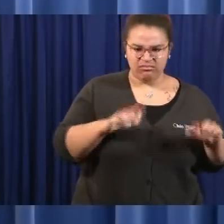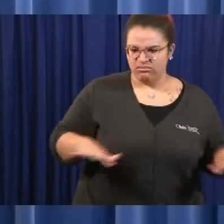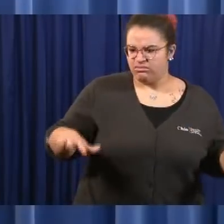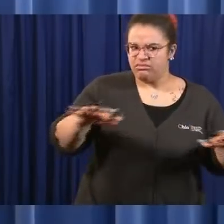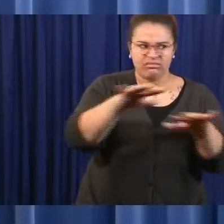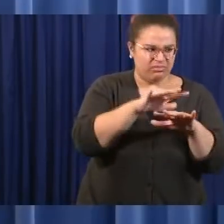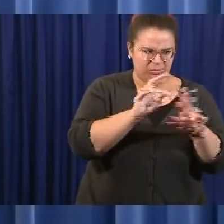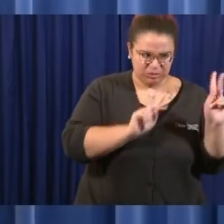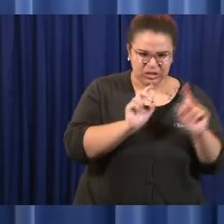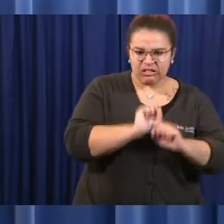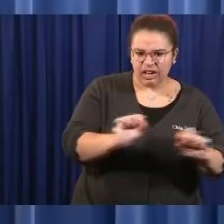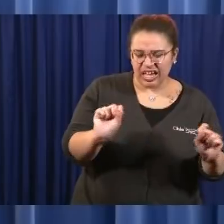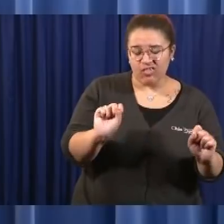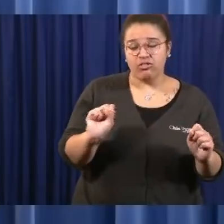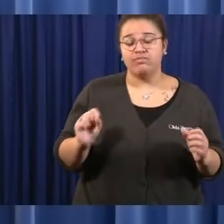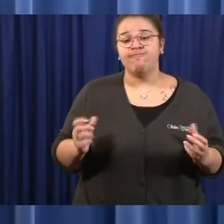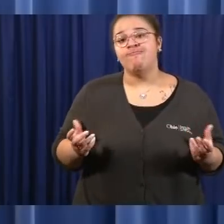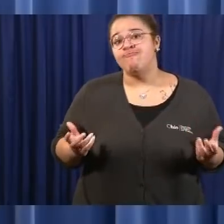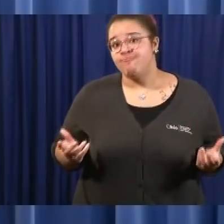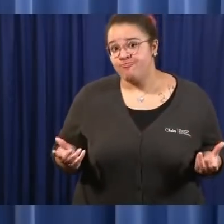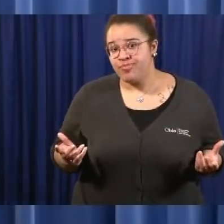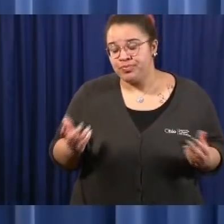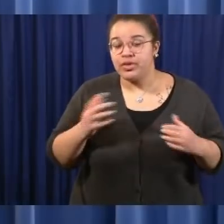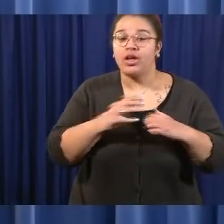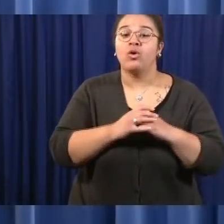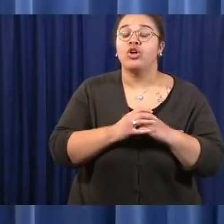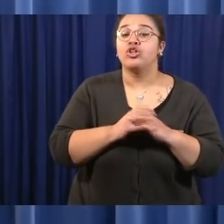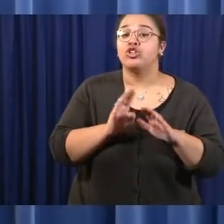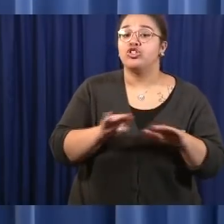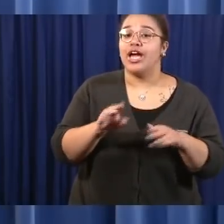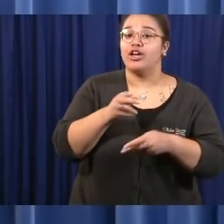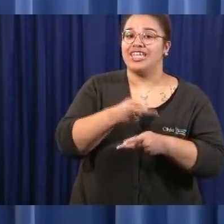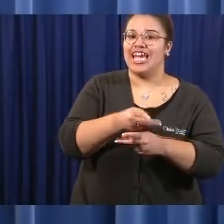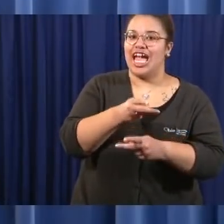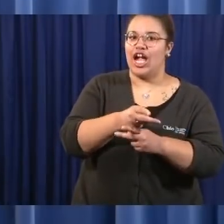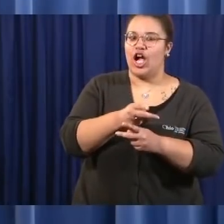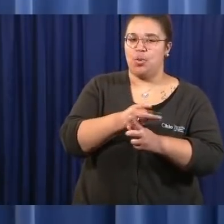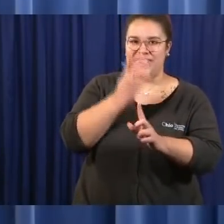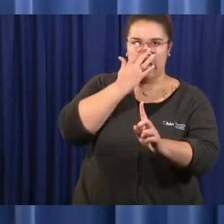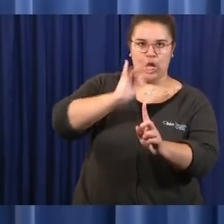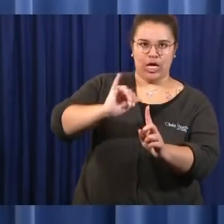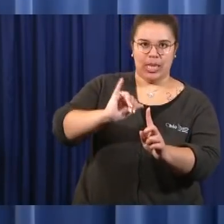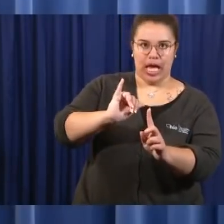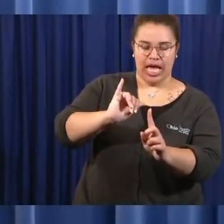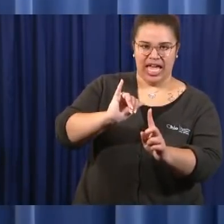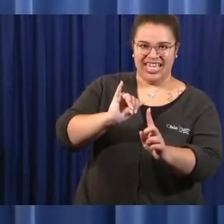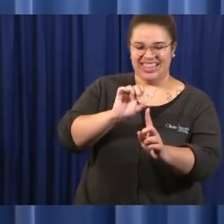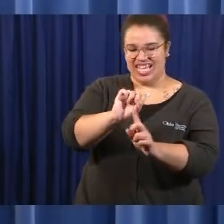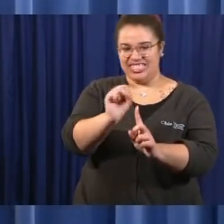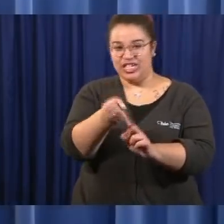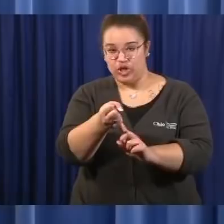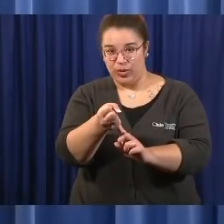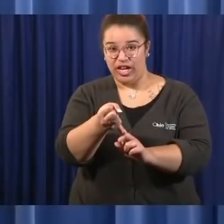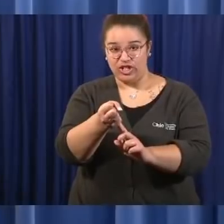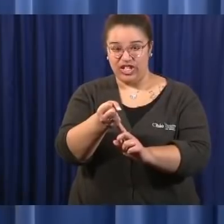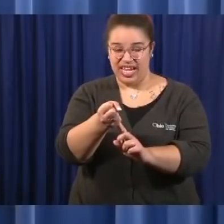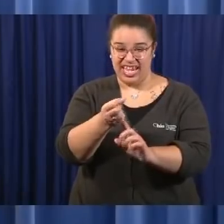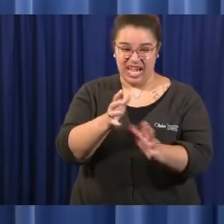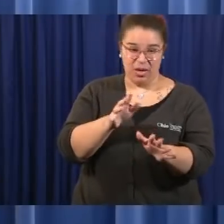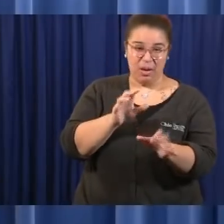Given how these may change the child care situation, will you do anything to allow parents to remain on